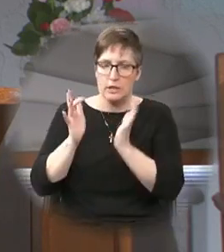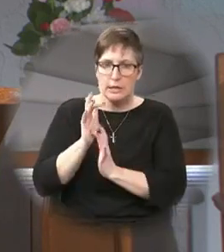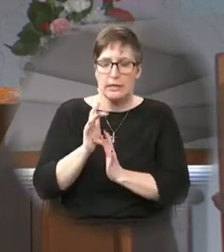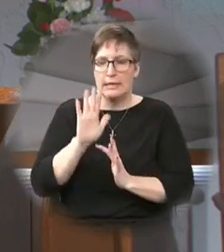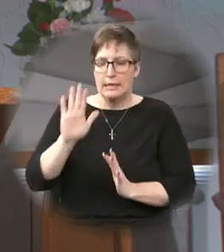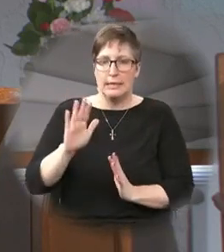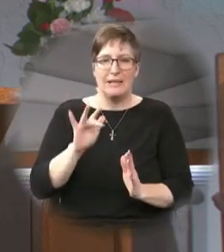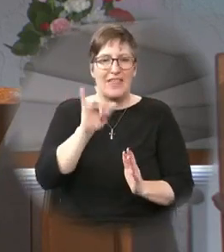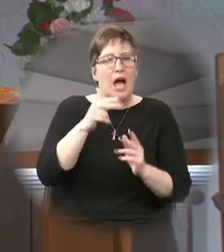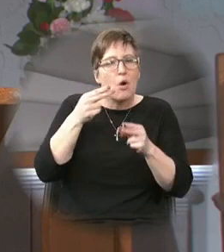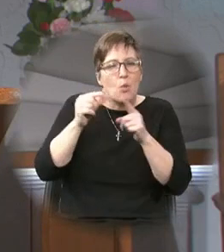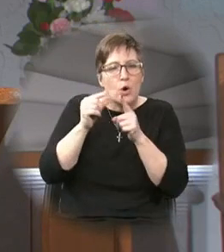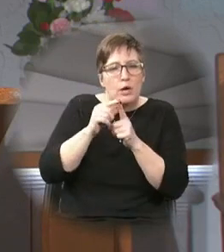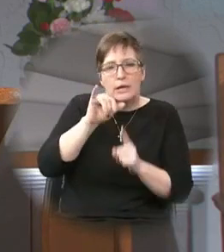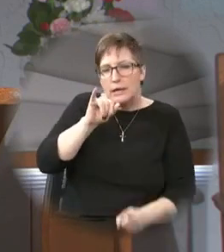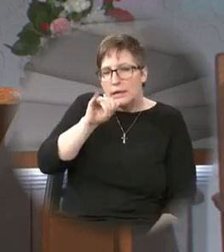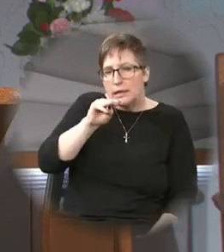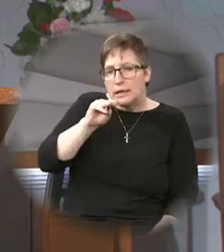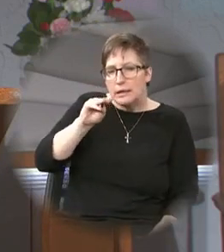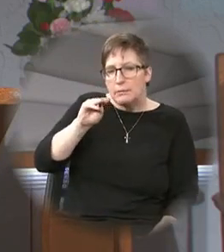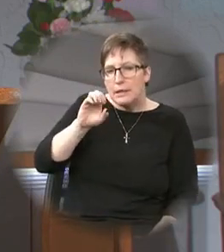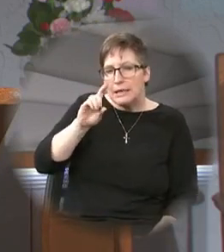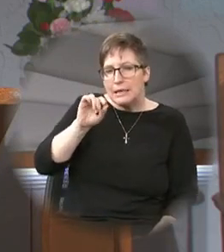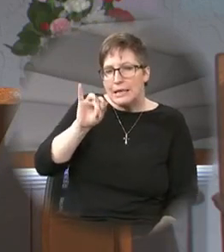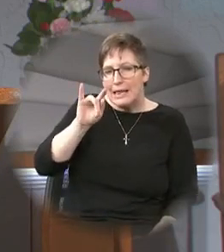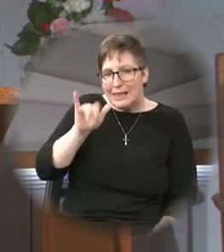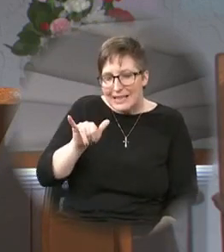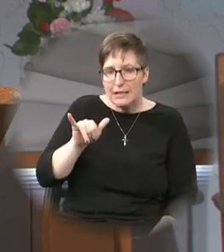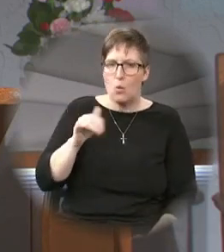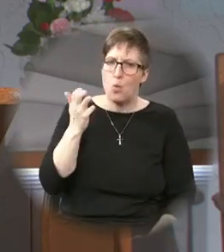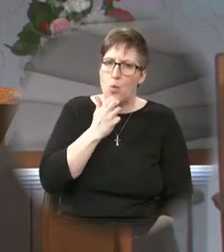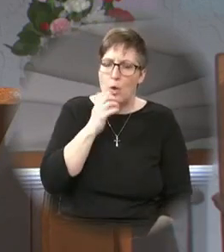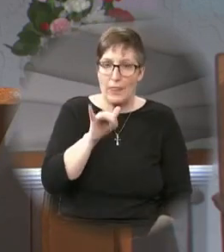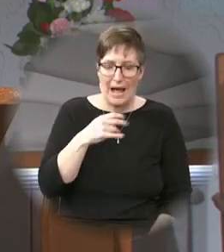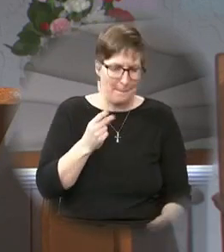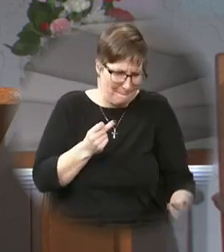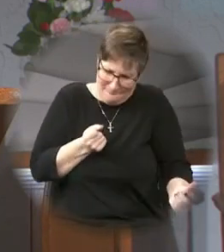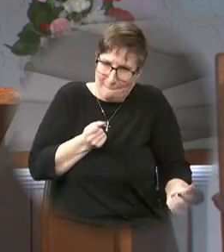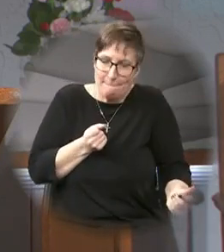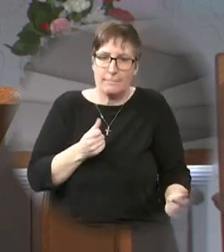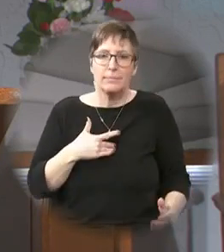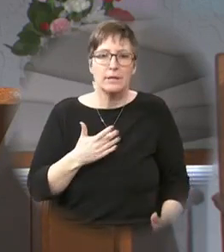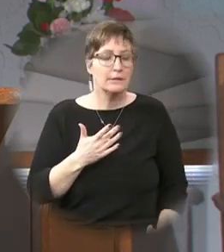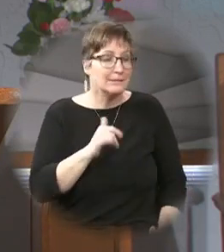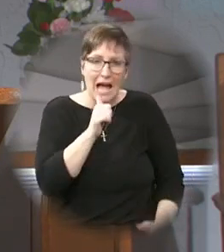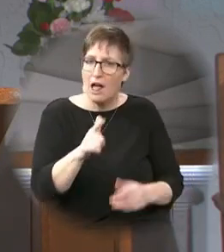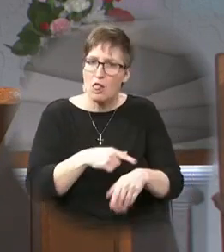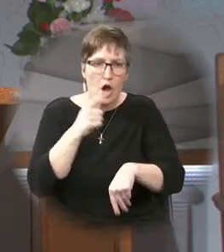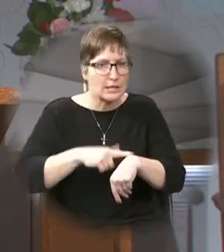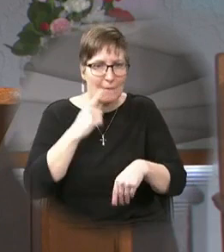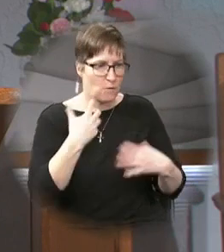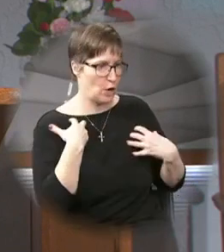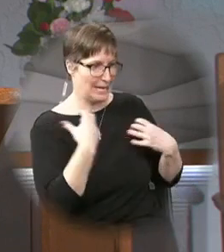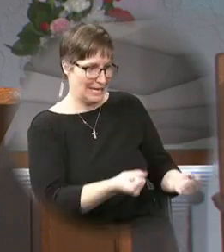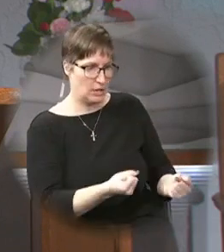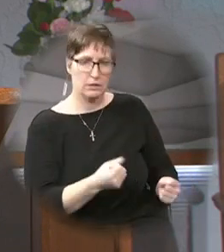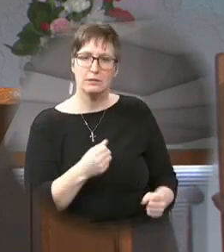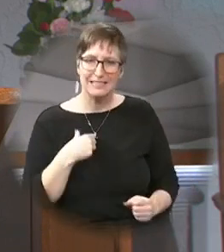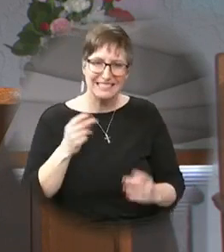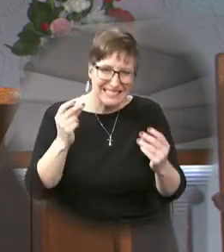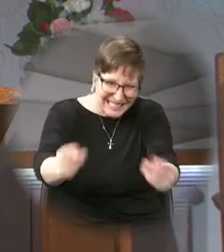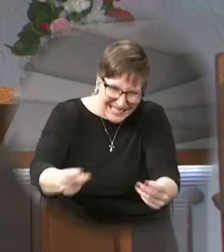word immediately, but also his power. It didn't take a long period of time to heal him. He did so